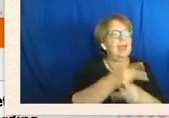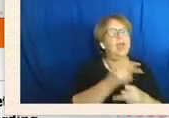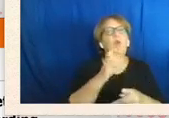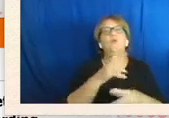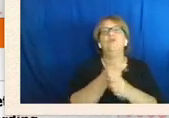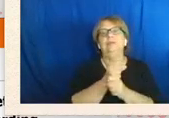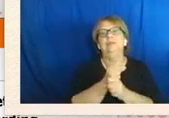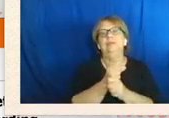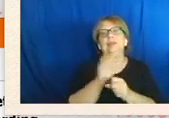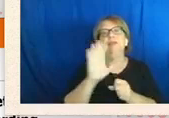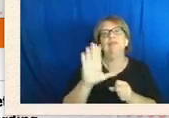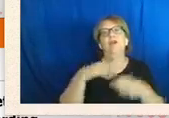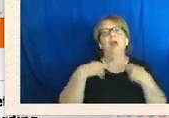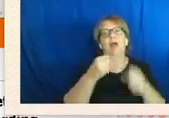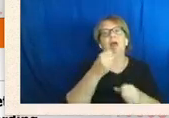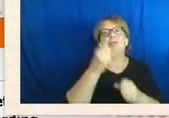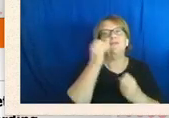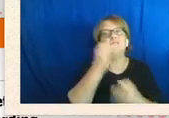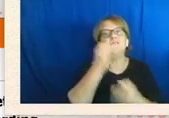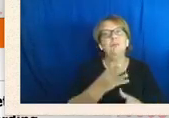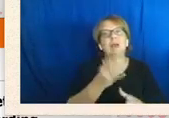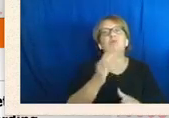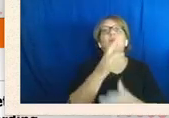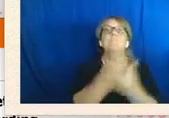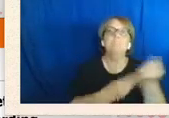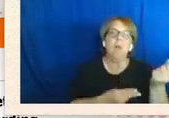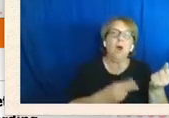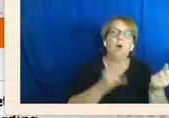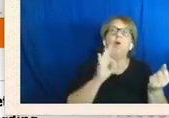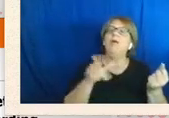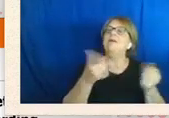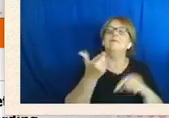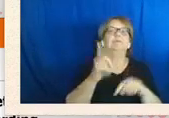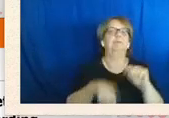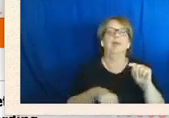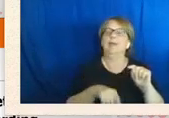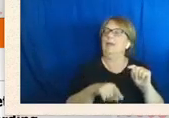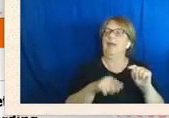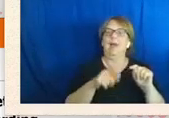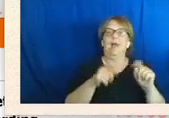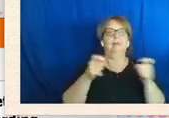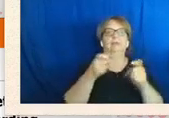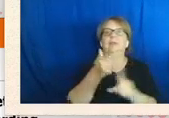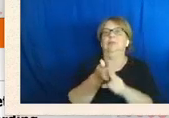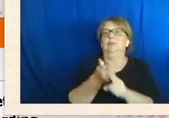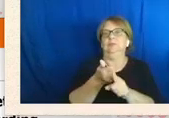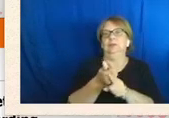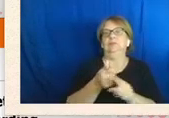health information or both upon his or her incapacity, quote unquote.